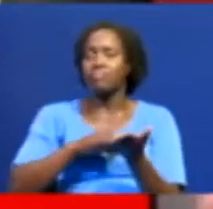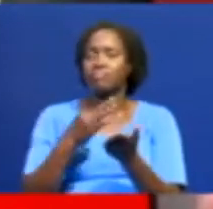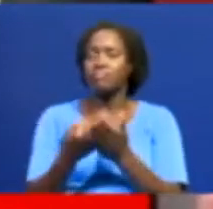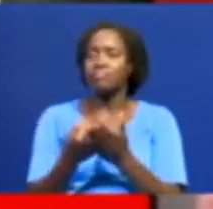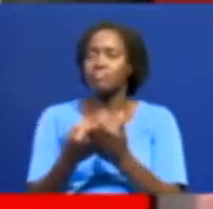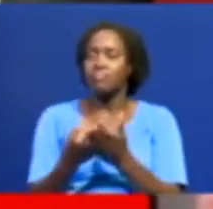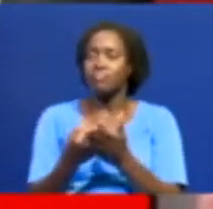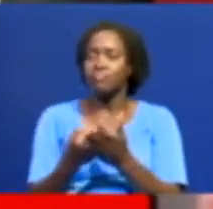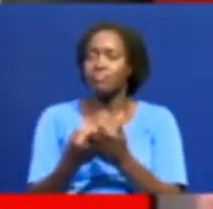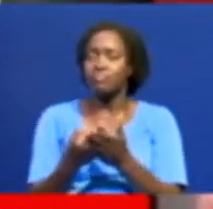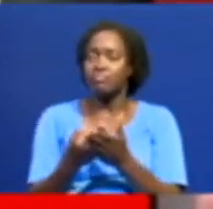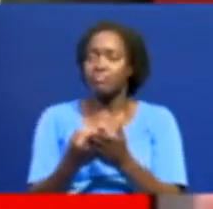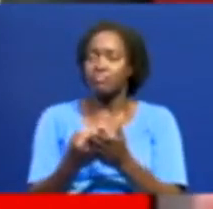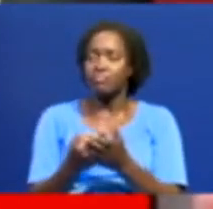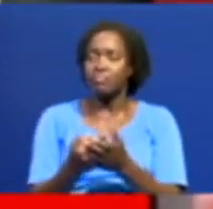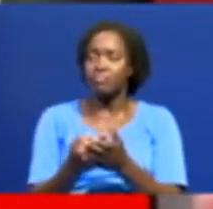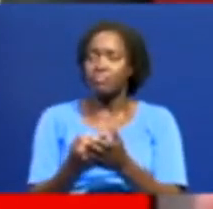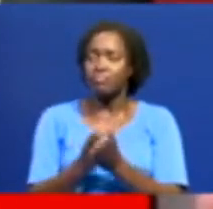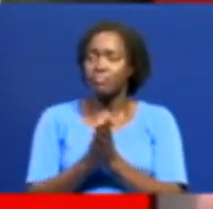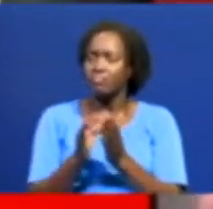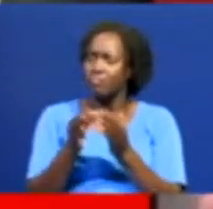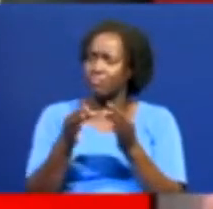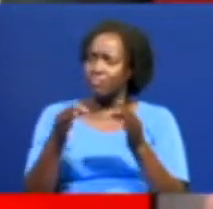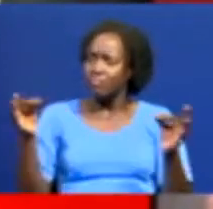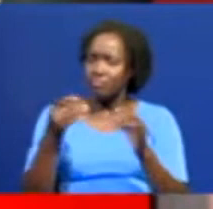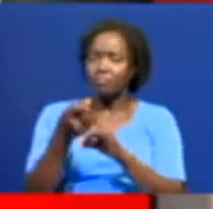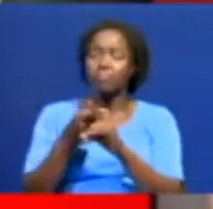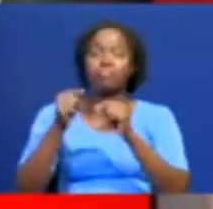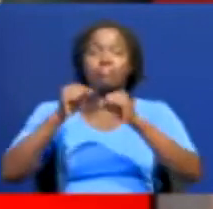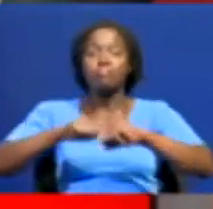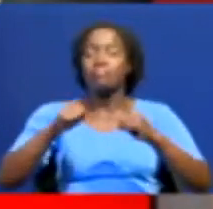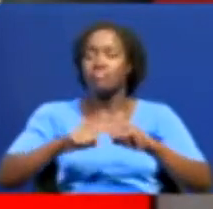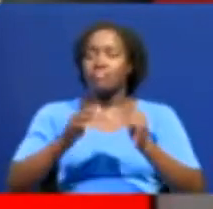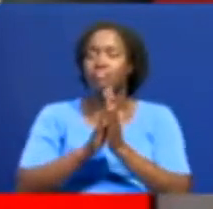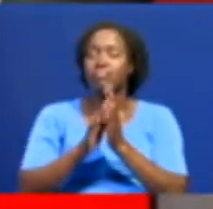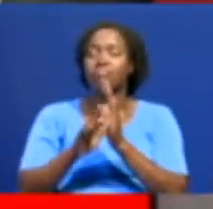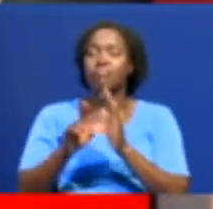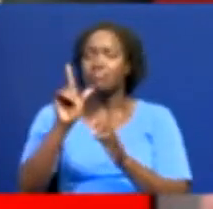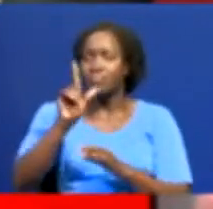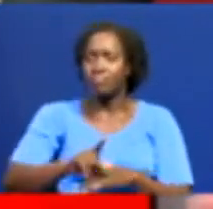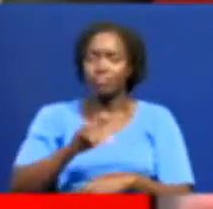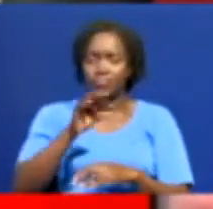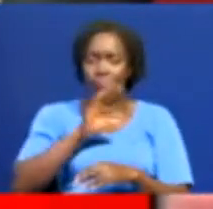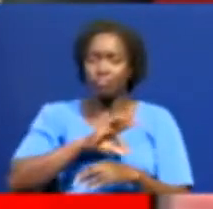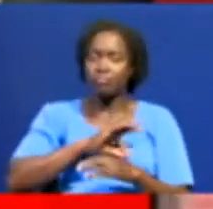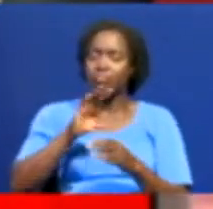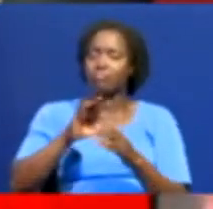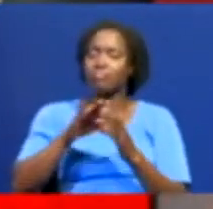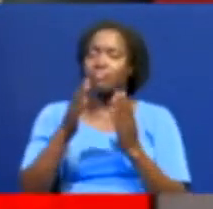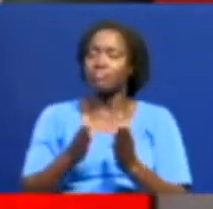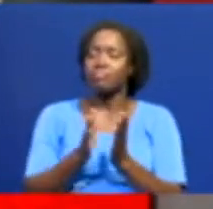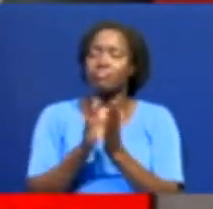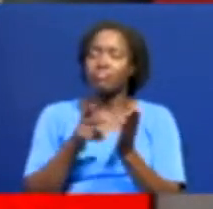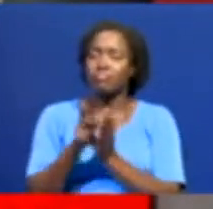offtakes, then we enter into a very long-term agreement with the low income earners where they can